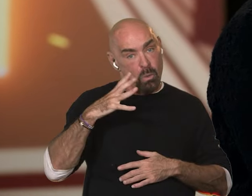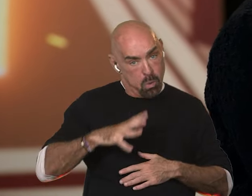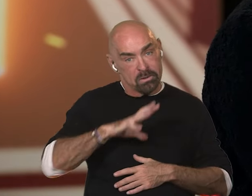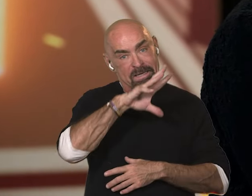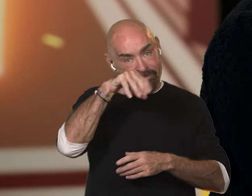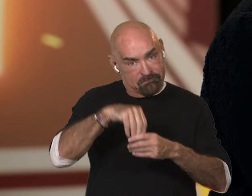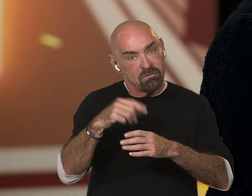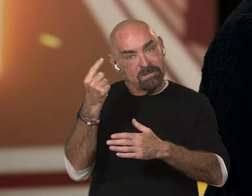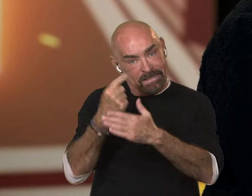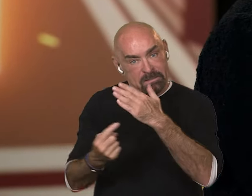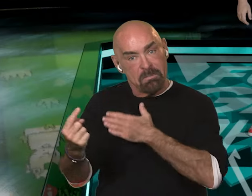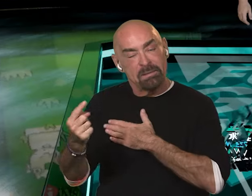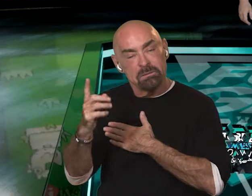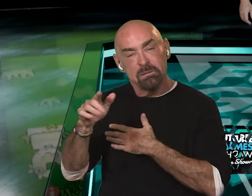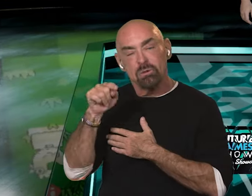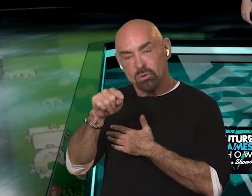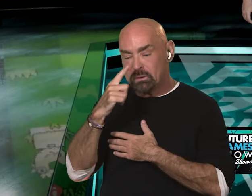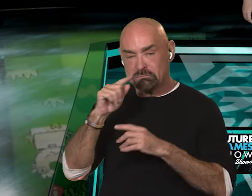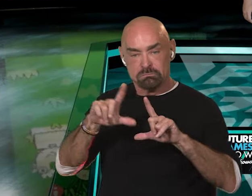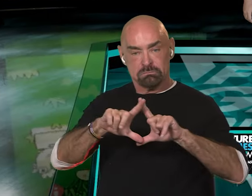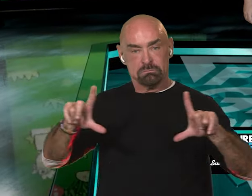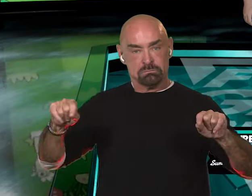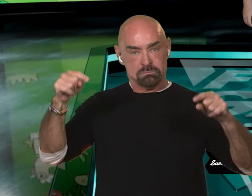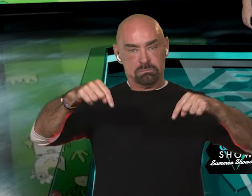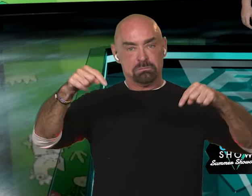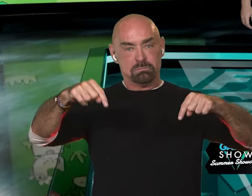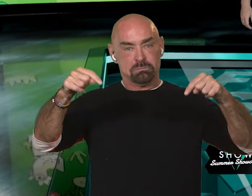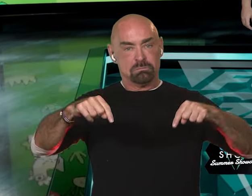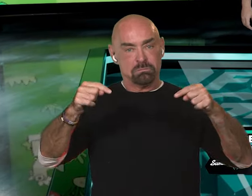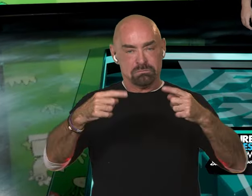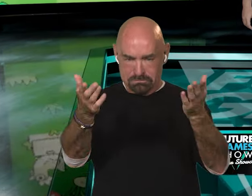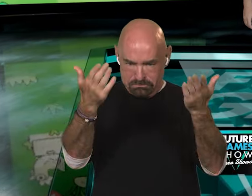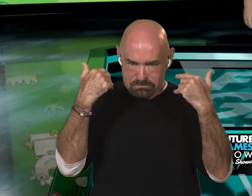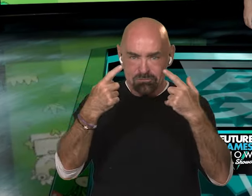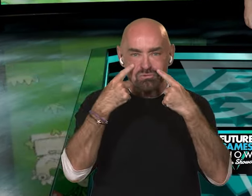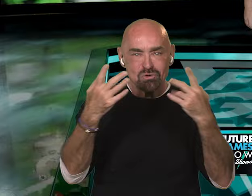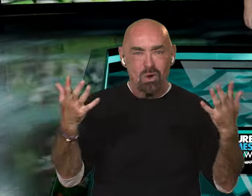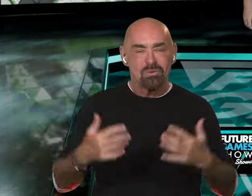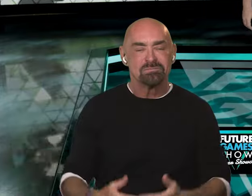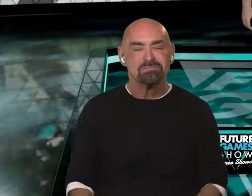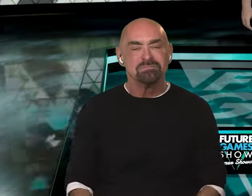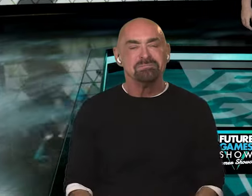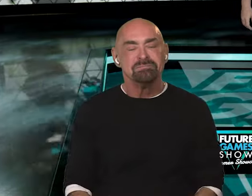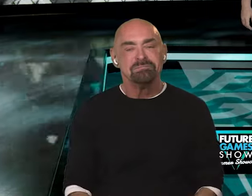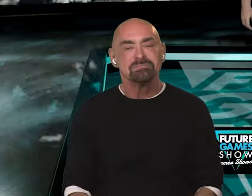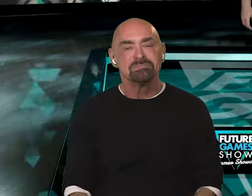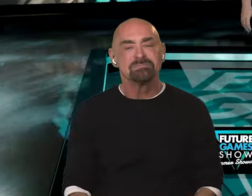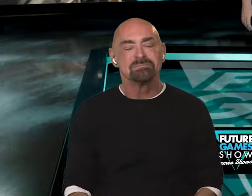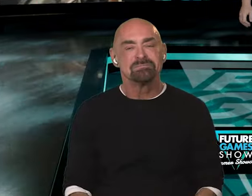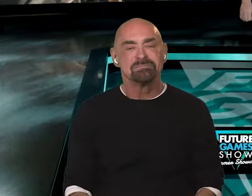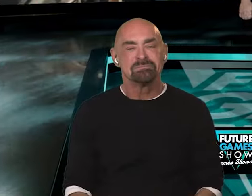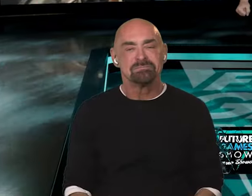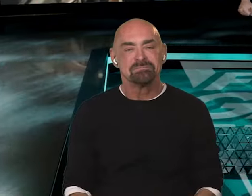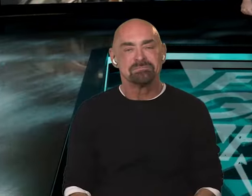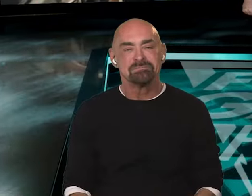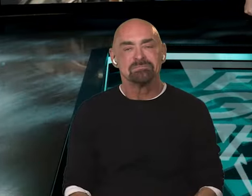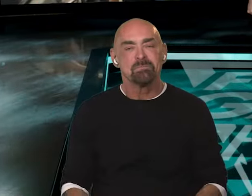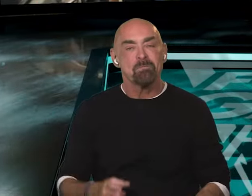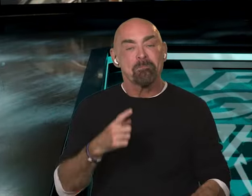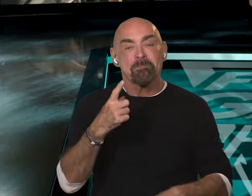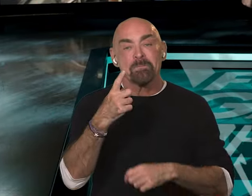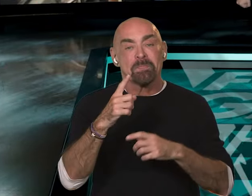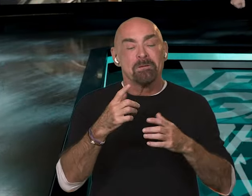in the Indie Elevator Pitch, you can find out more using the link on screen right now. Show us what you got. Back to our regular